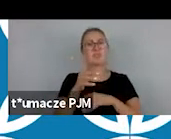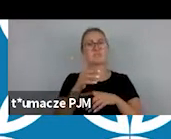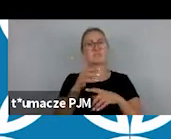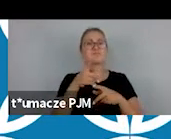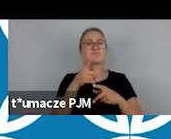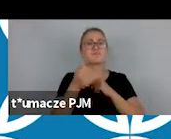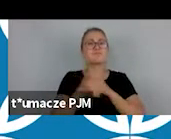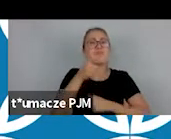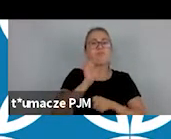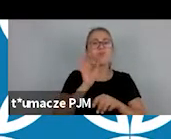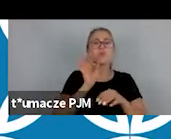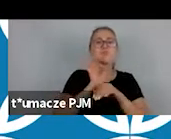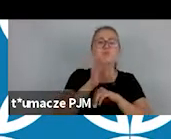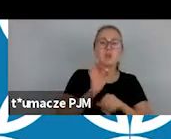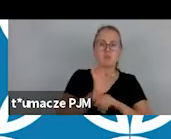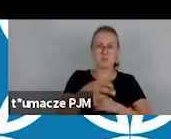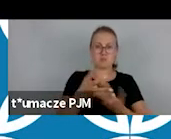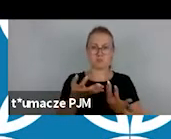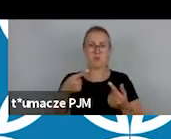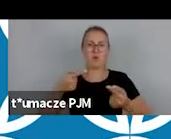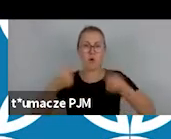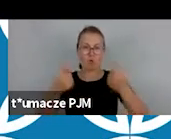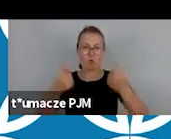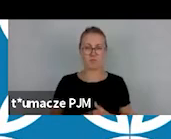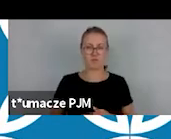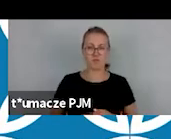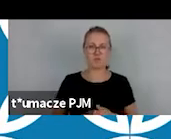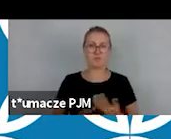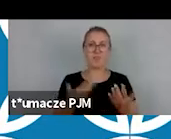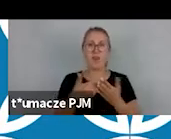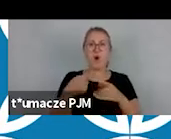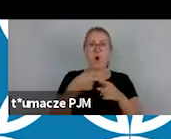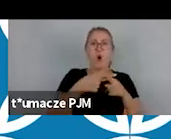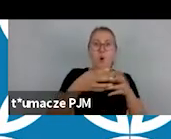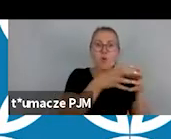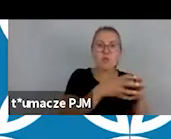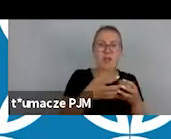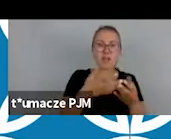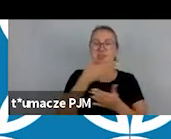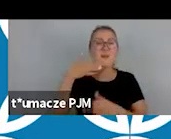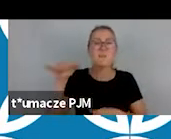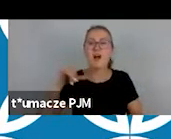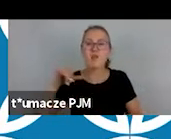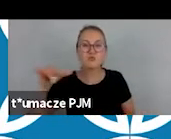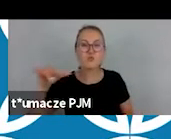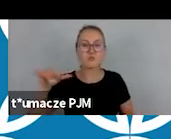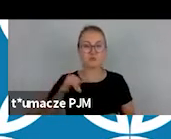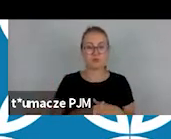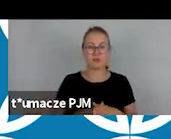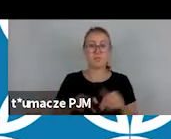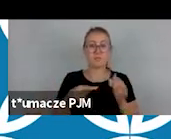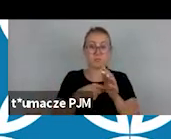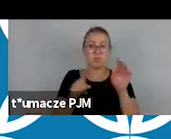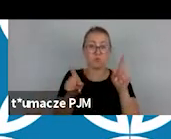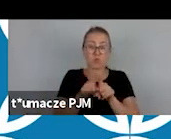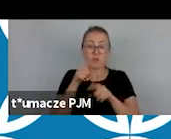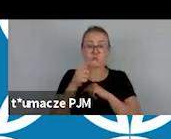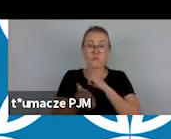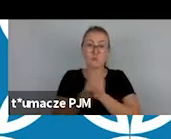important drivers of conflict, the nation state system that we sit with, neoliberalism and